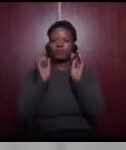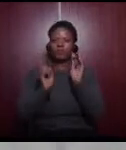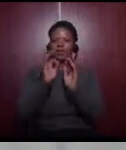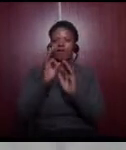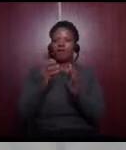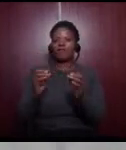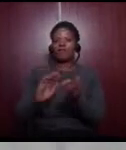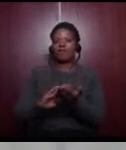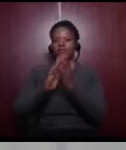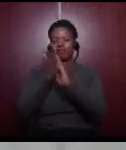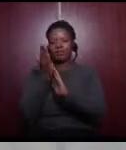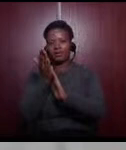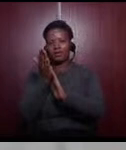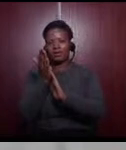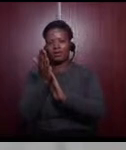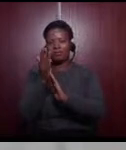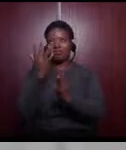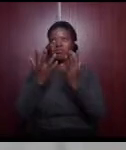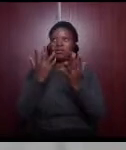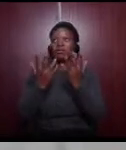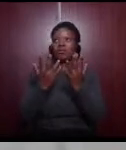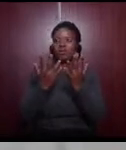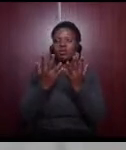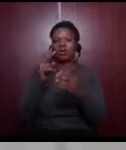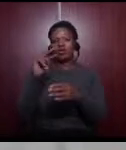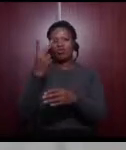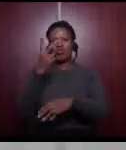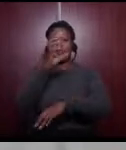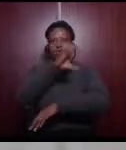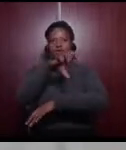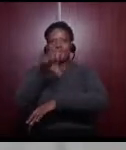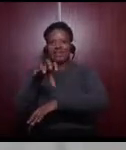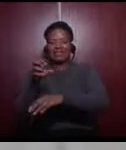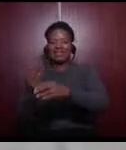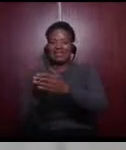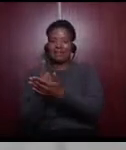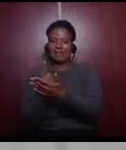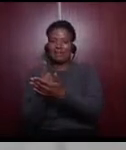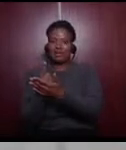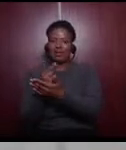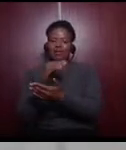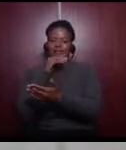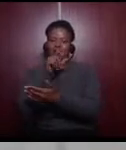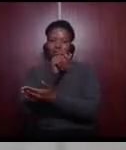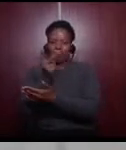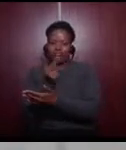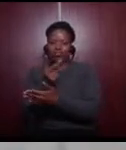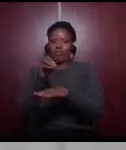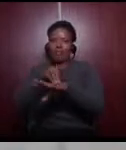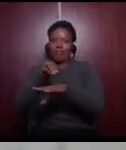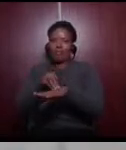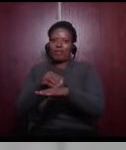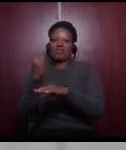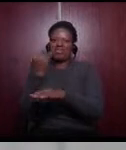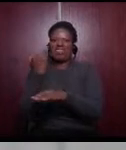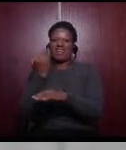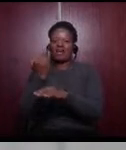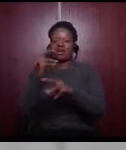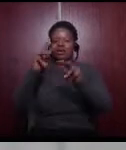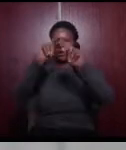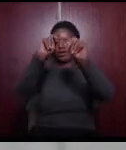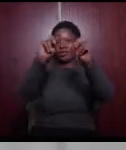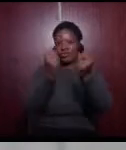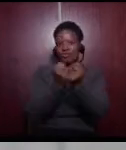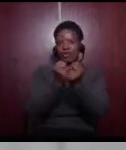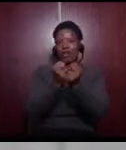has affected 2 provinces for that matter, that issue can be declared as a national disaster. Or if a